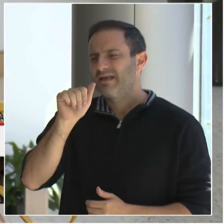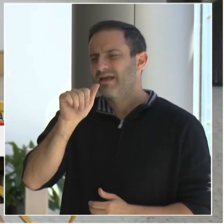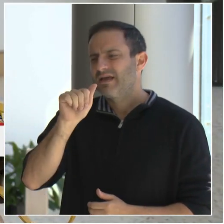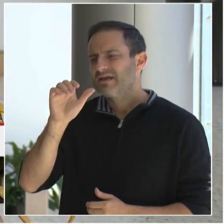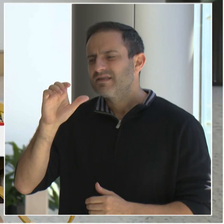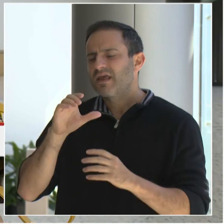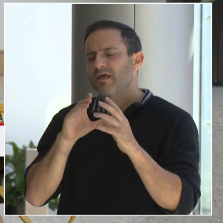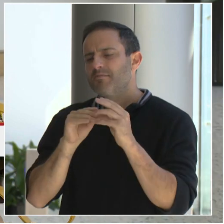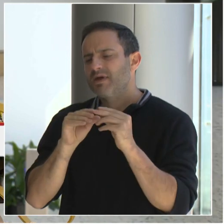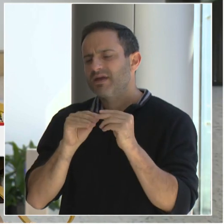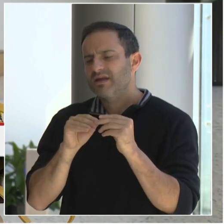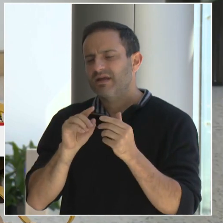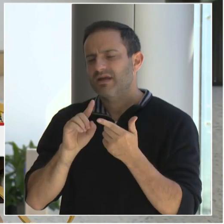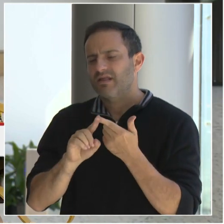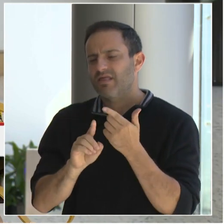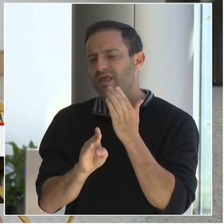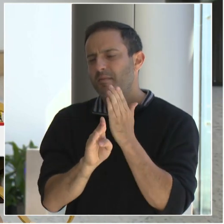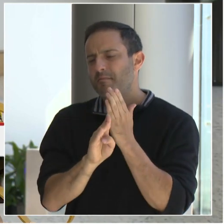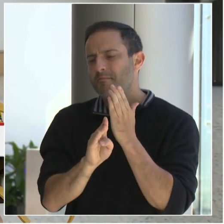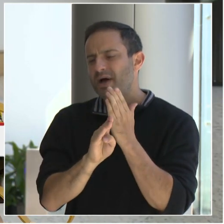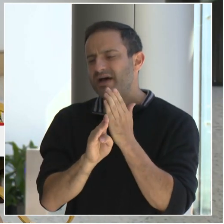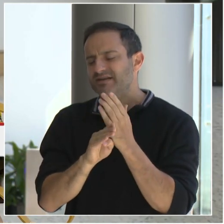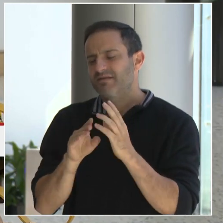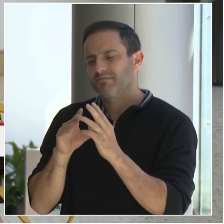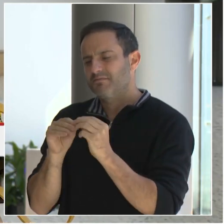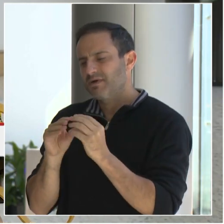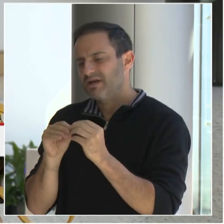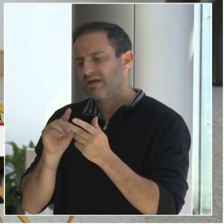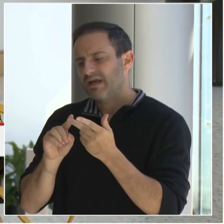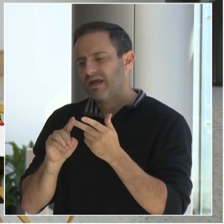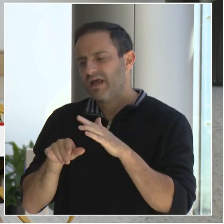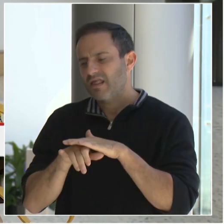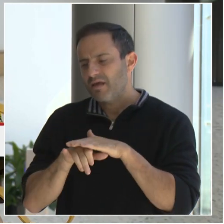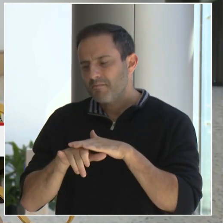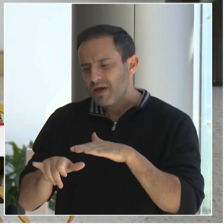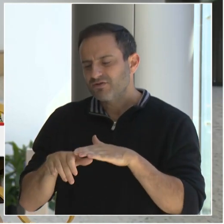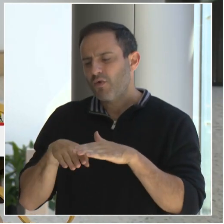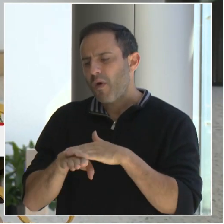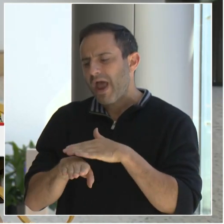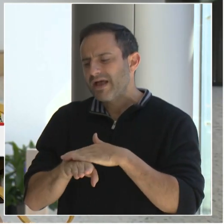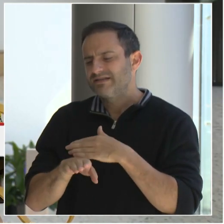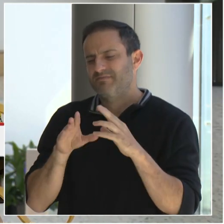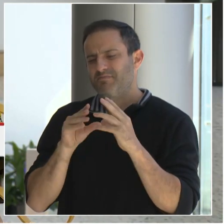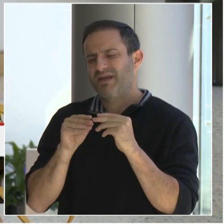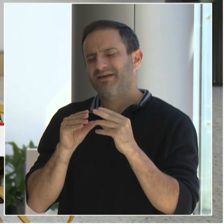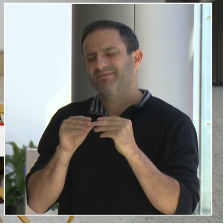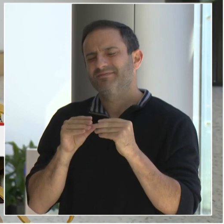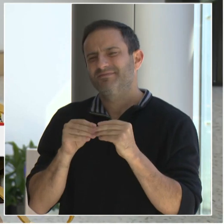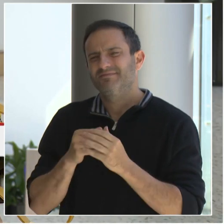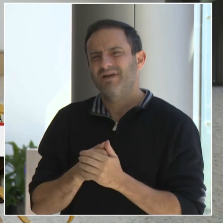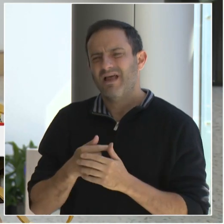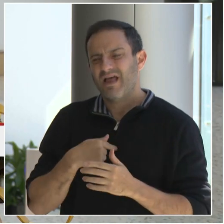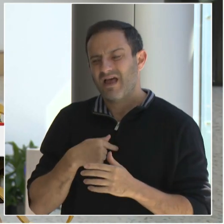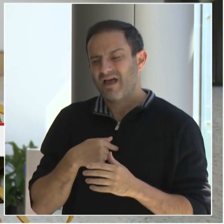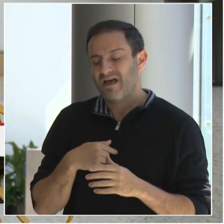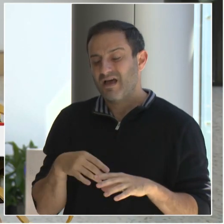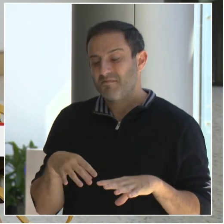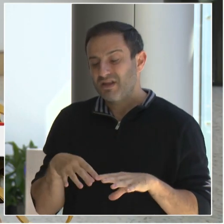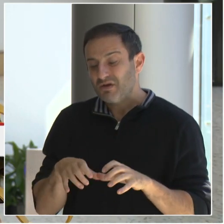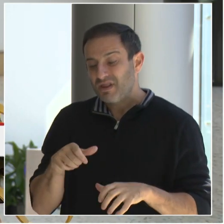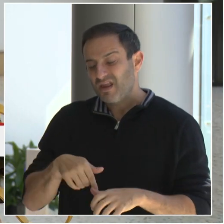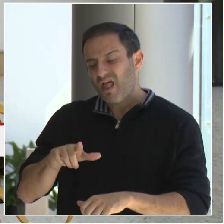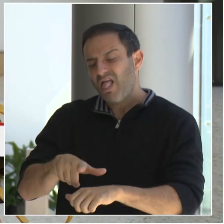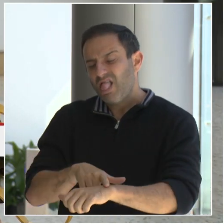meeting, the bus rail meeting, and the Metro Access meeting. And I've been doing it for quite a